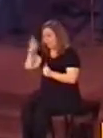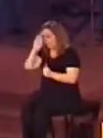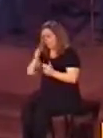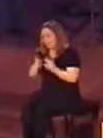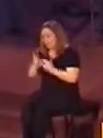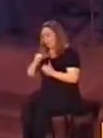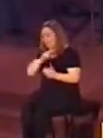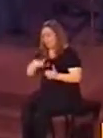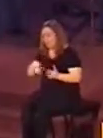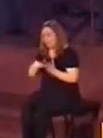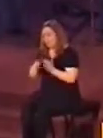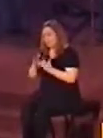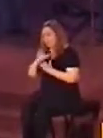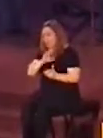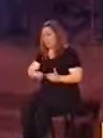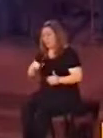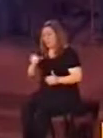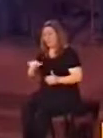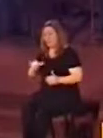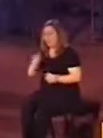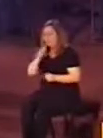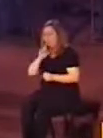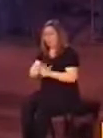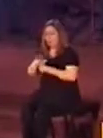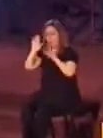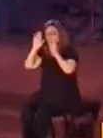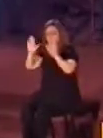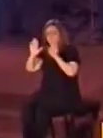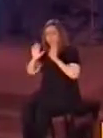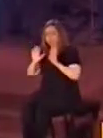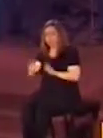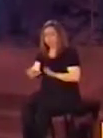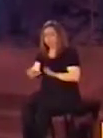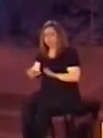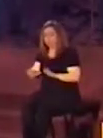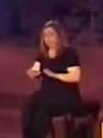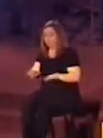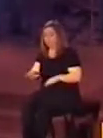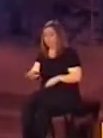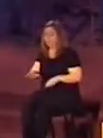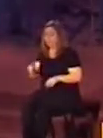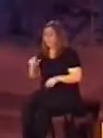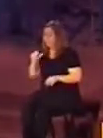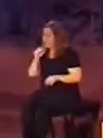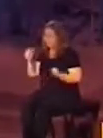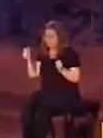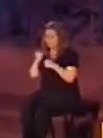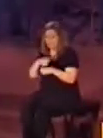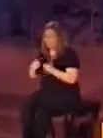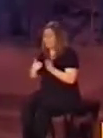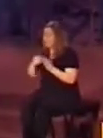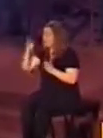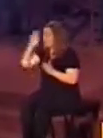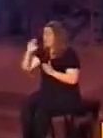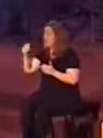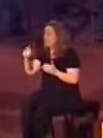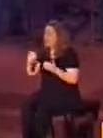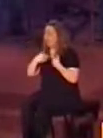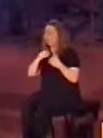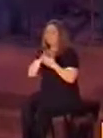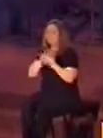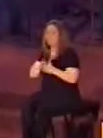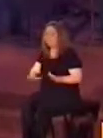incredible promise. That is an incredible occurrence. That to no longer fight against God, to come to the point in your life where you can have